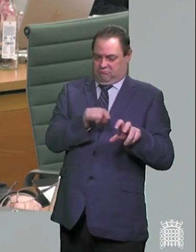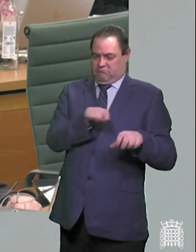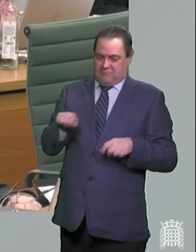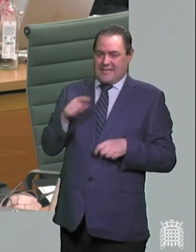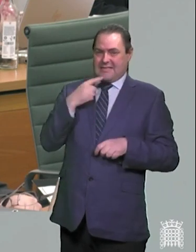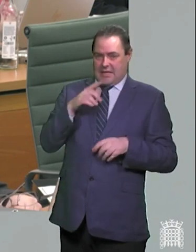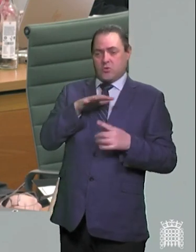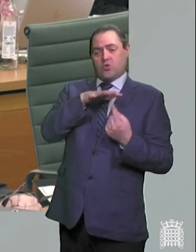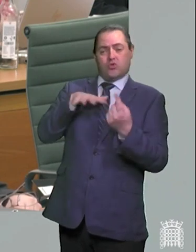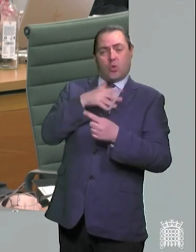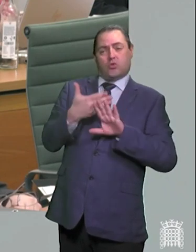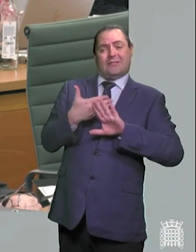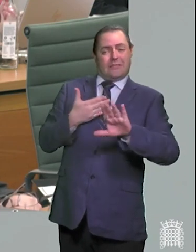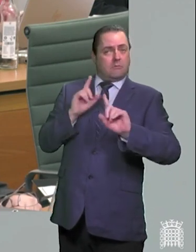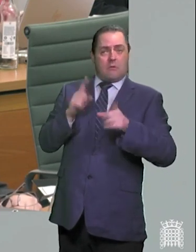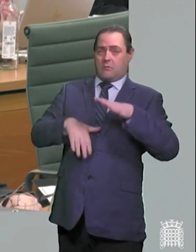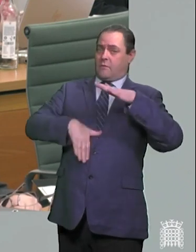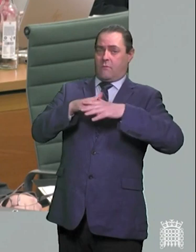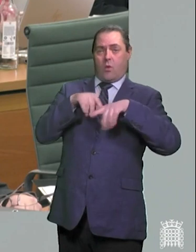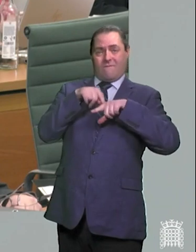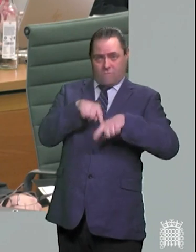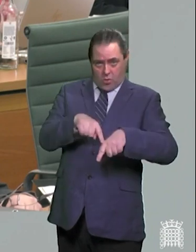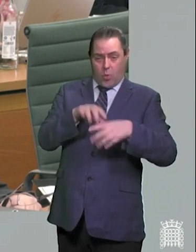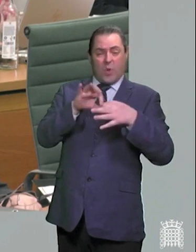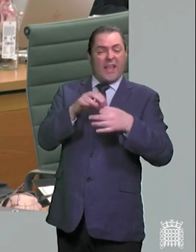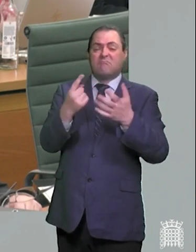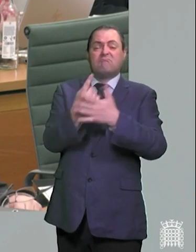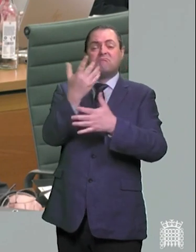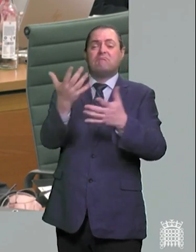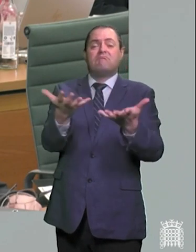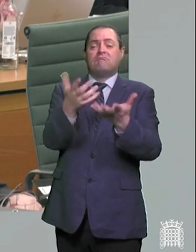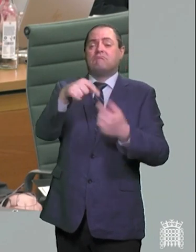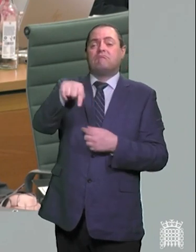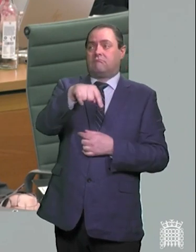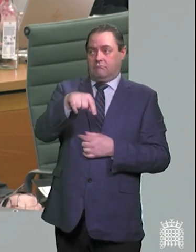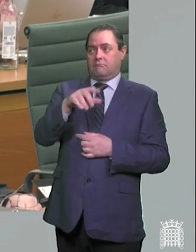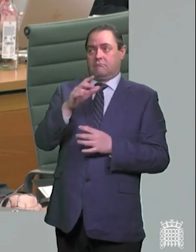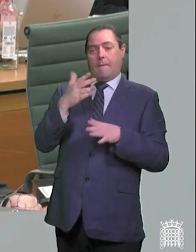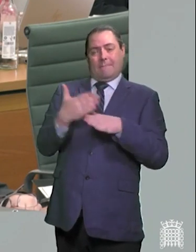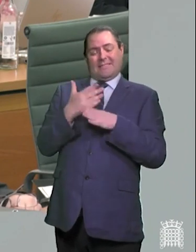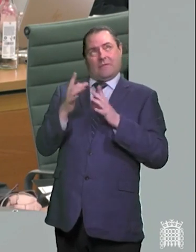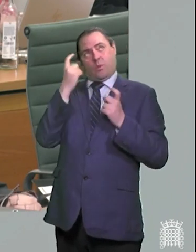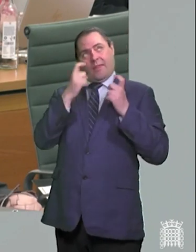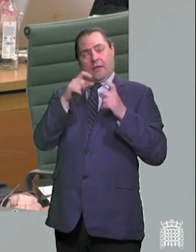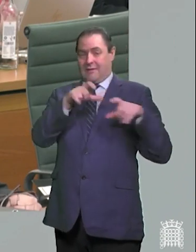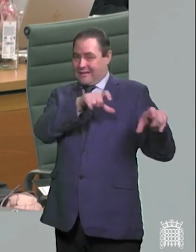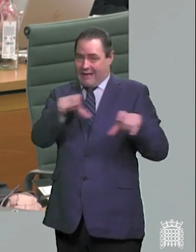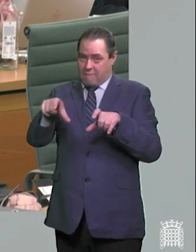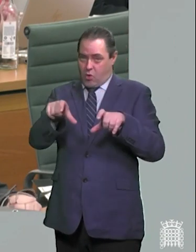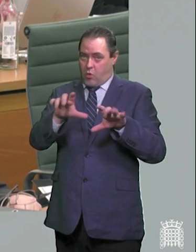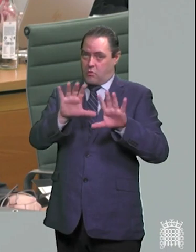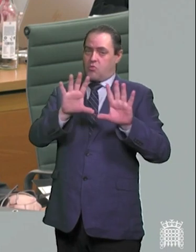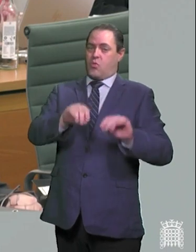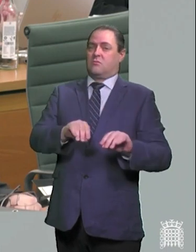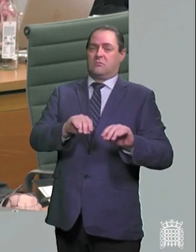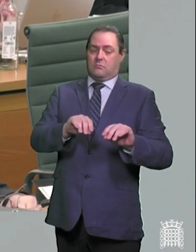distancing guidelines cannot be followed in full in relation to a particular activity, business should consider whether that activity needs to continue for the business to operate.